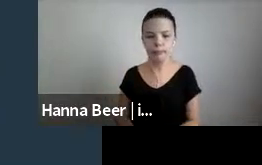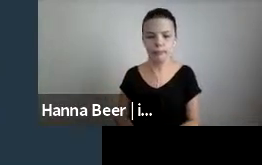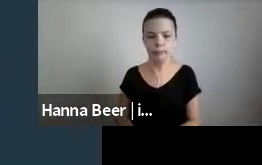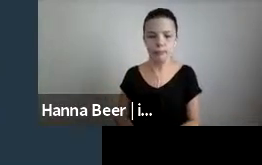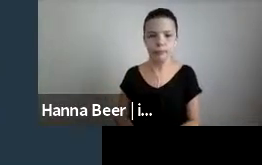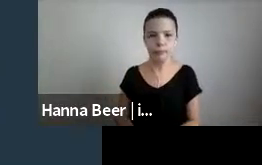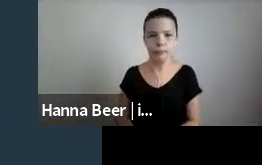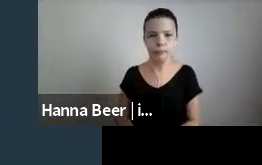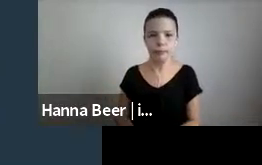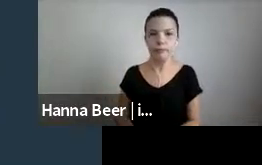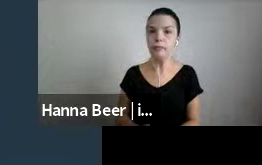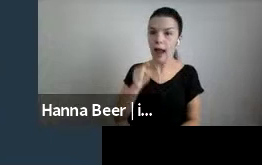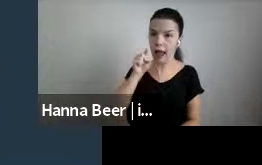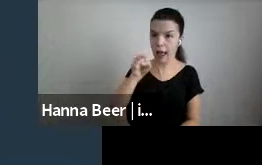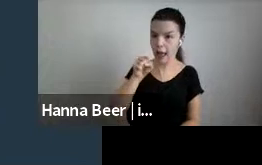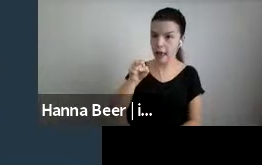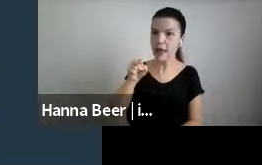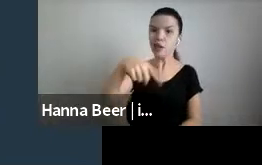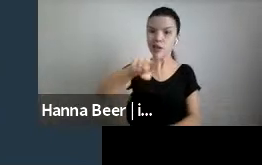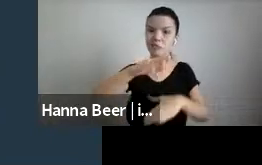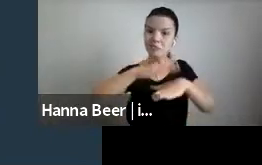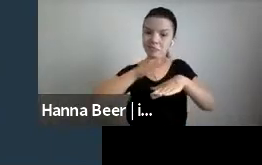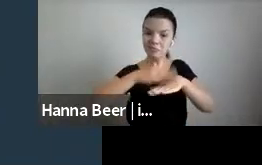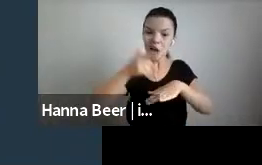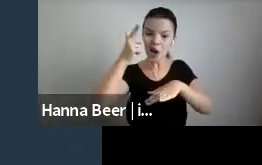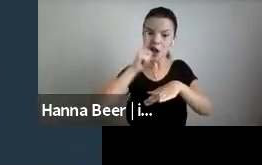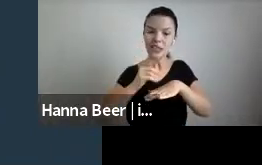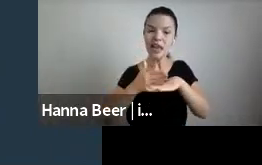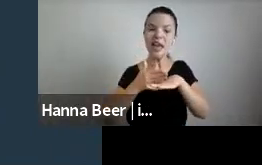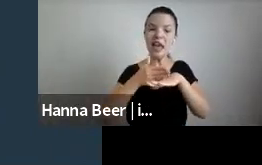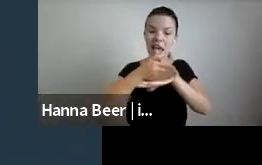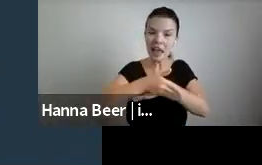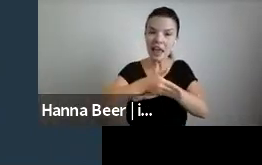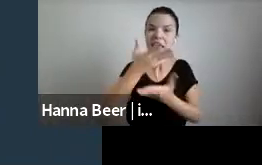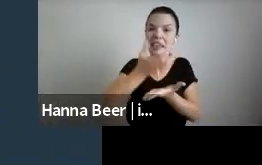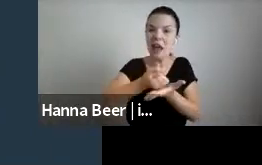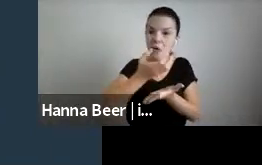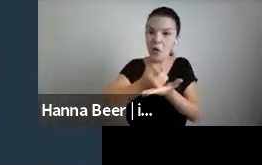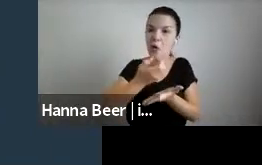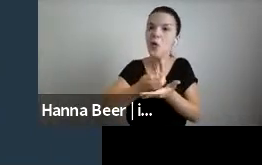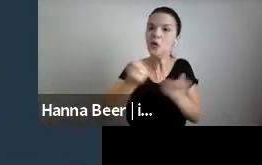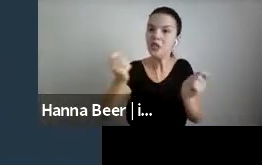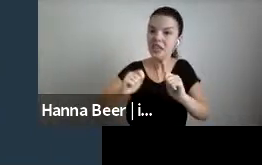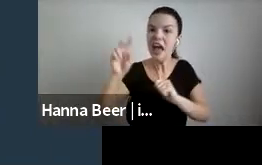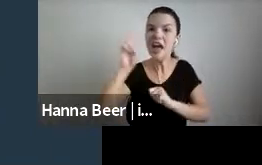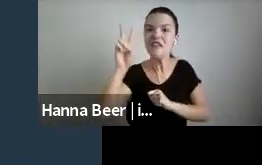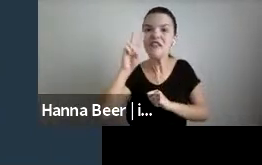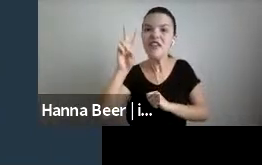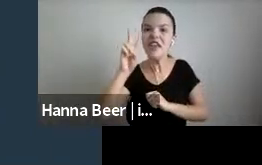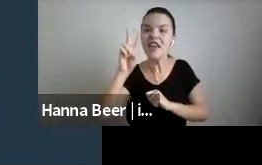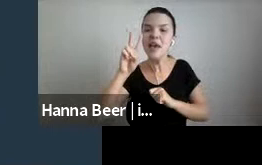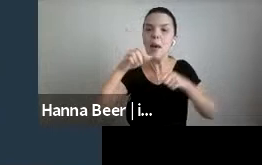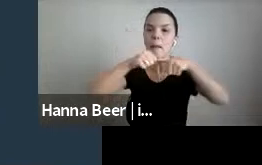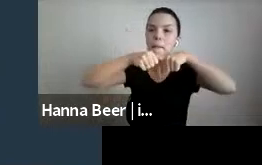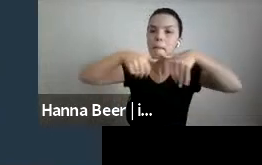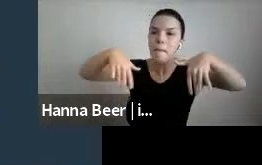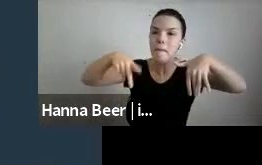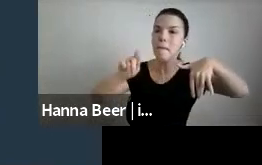the, you can download spatial layers, and we will shortly have the GIS